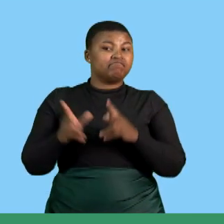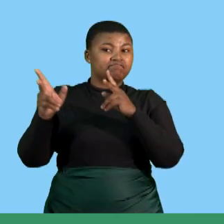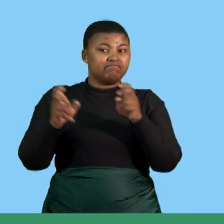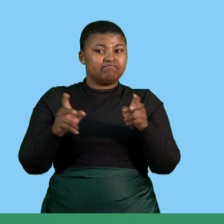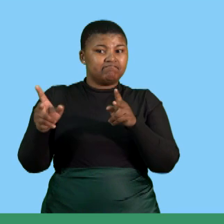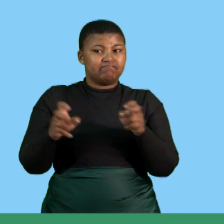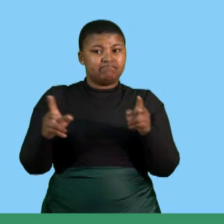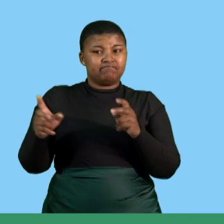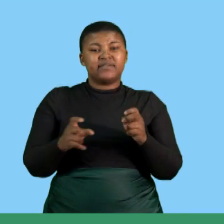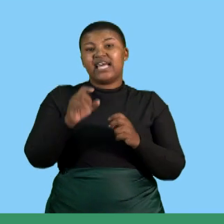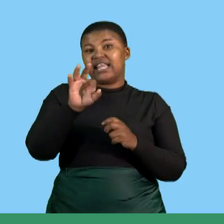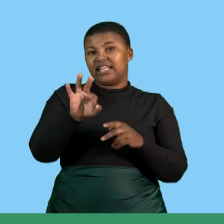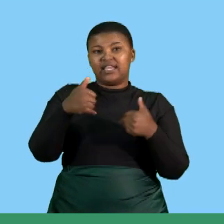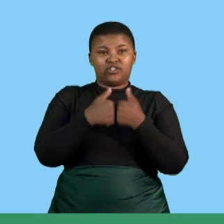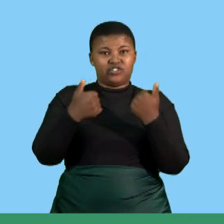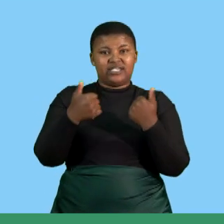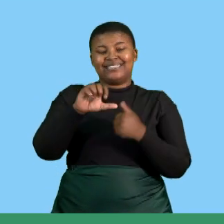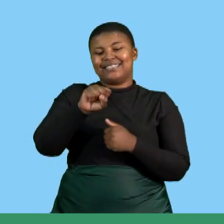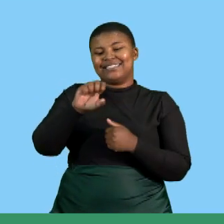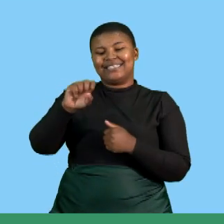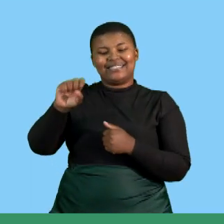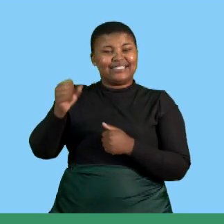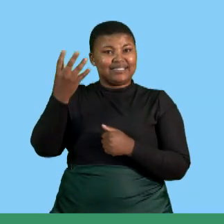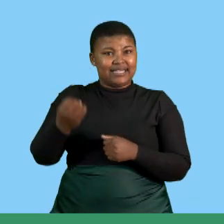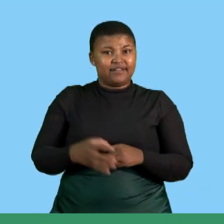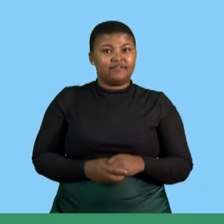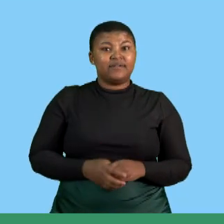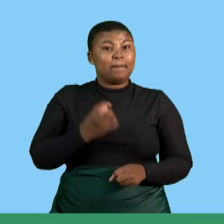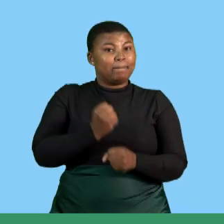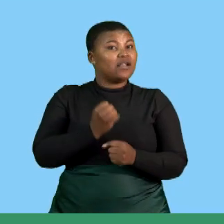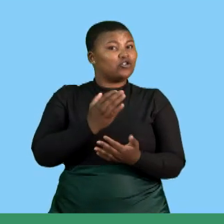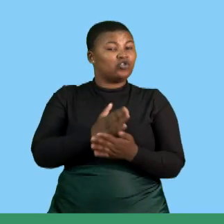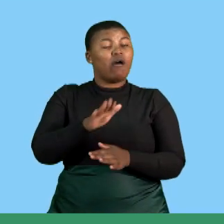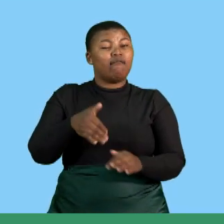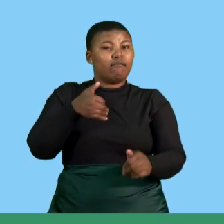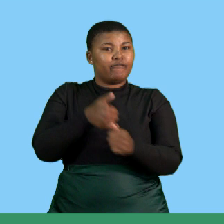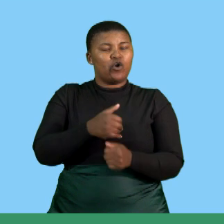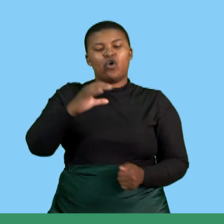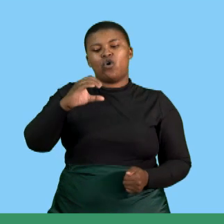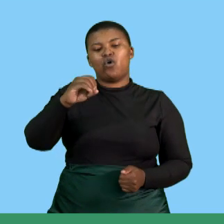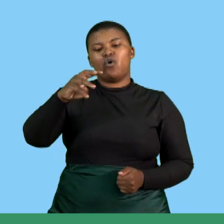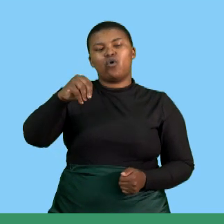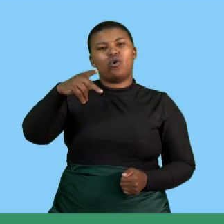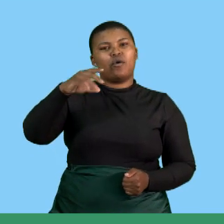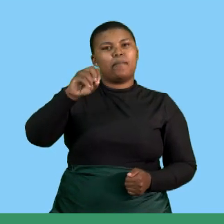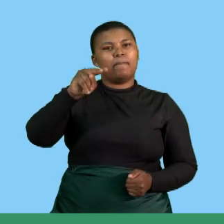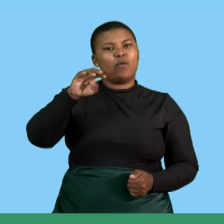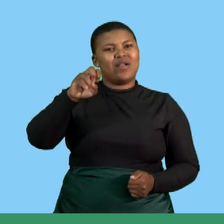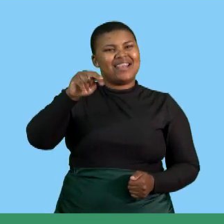challenges faced by SSS. Classify then each of them according to the components from the